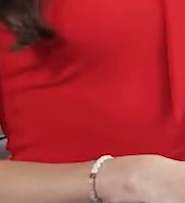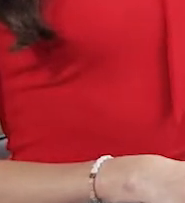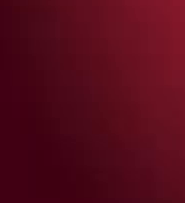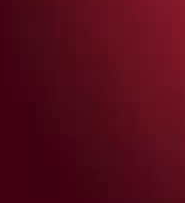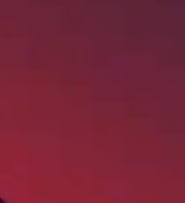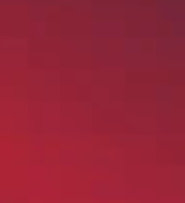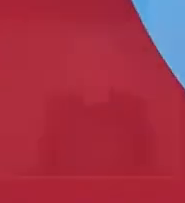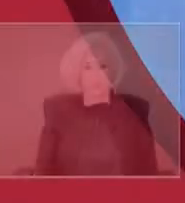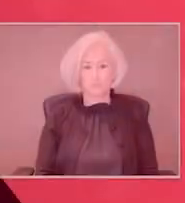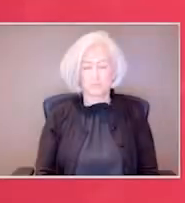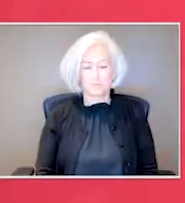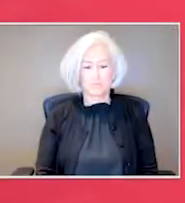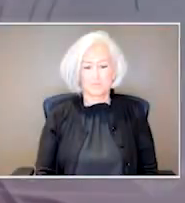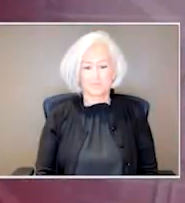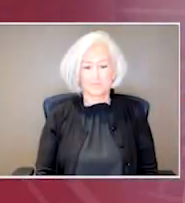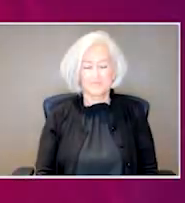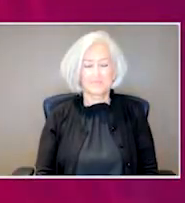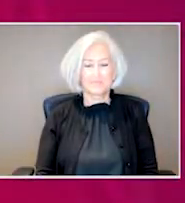sometime.